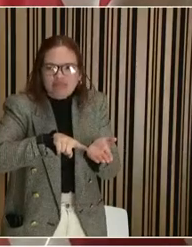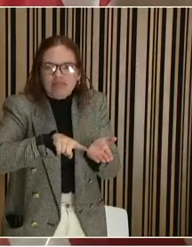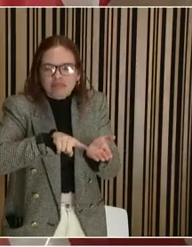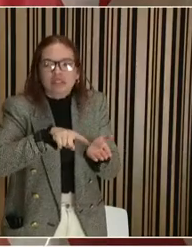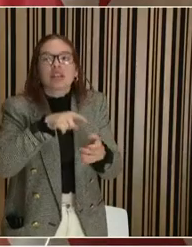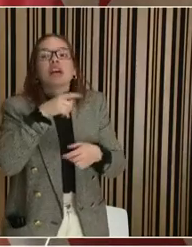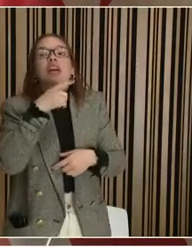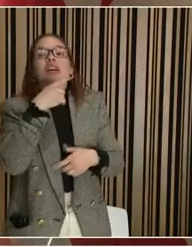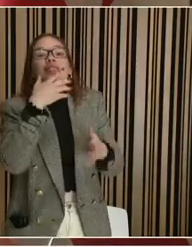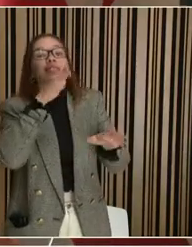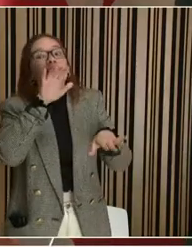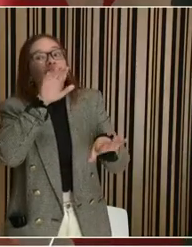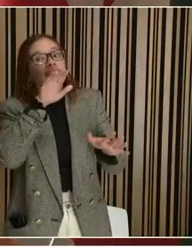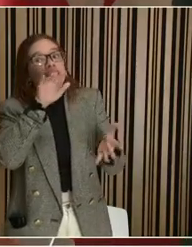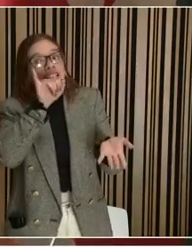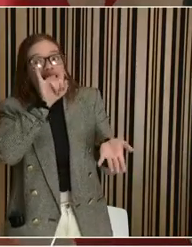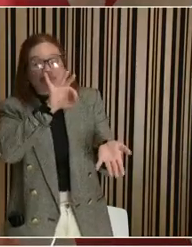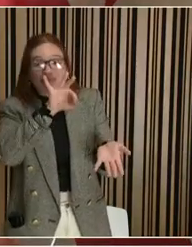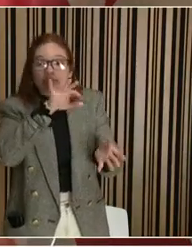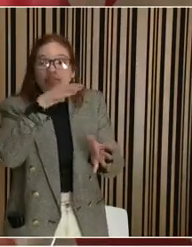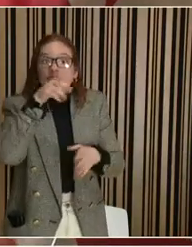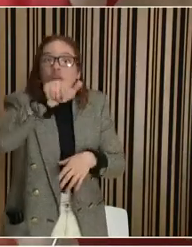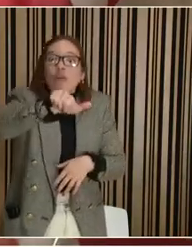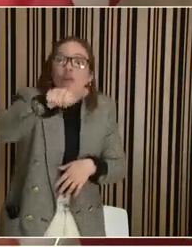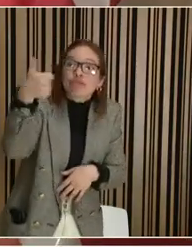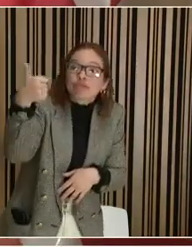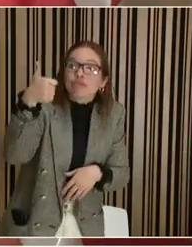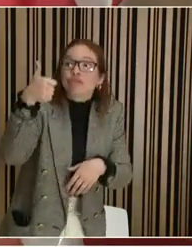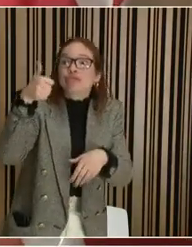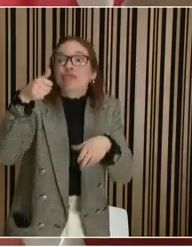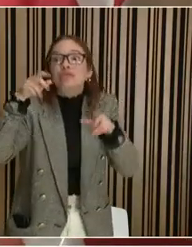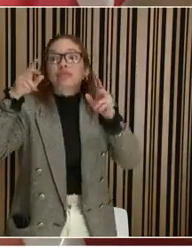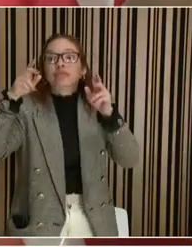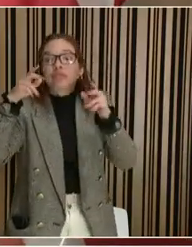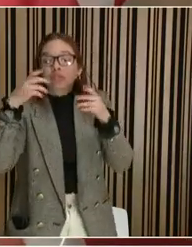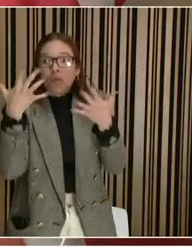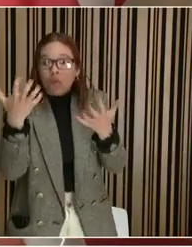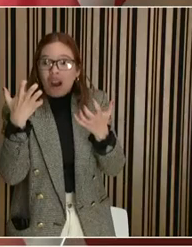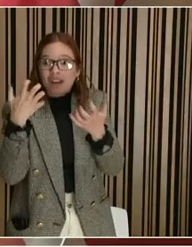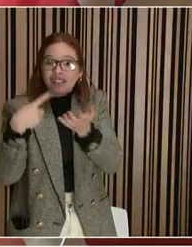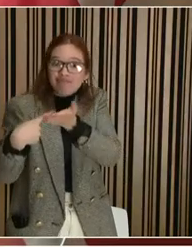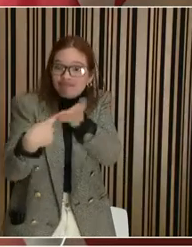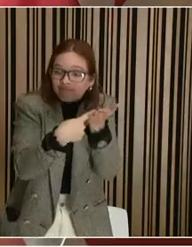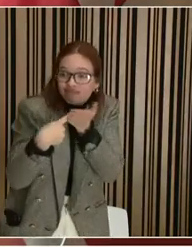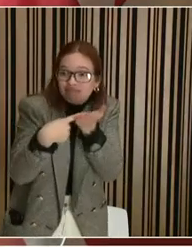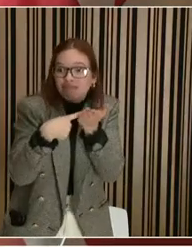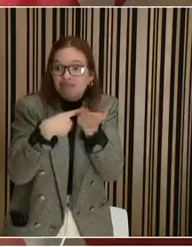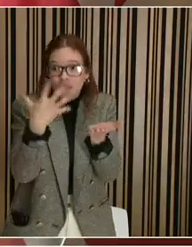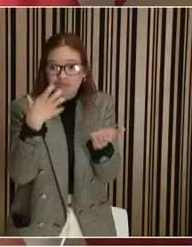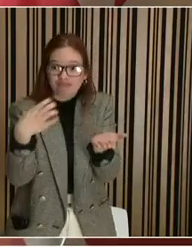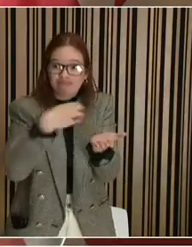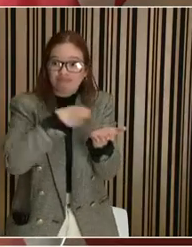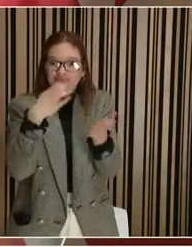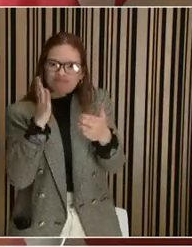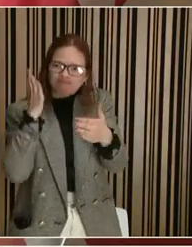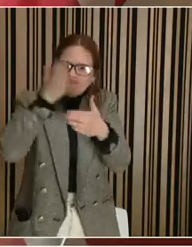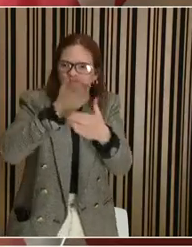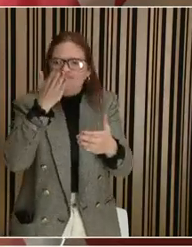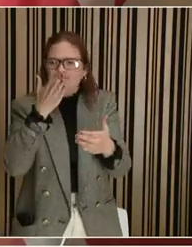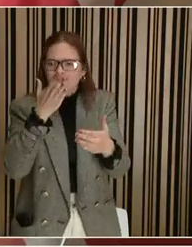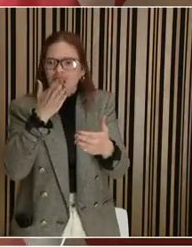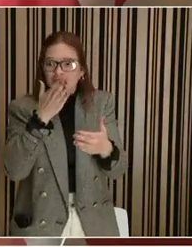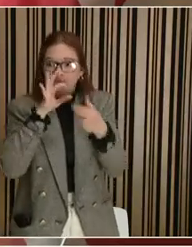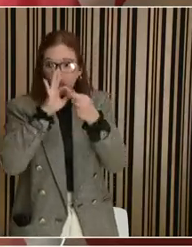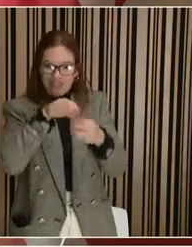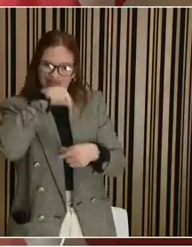wants to discuss, wants to complain, wants to file anything, it would, related to this, it